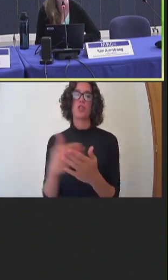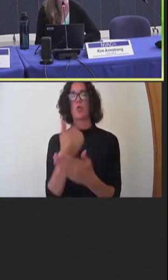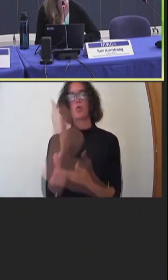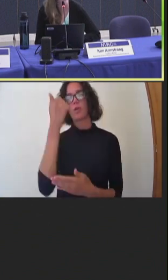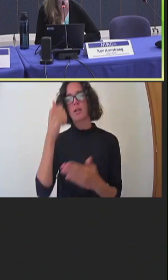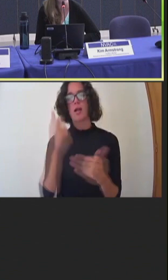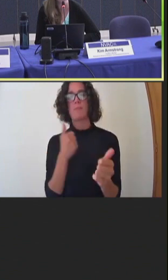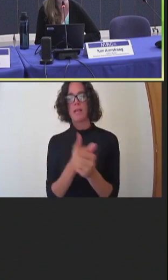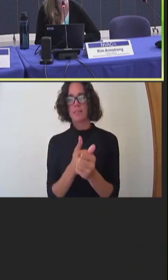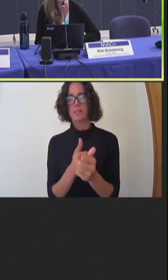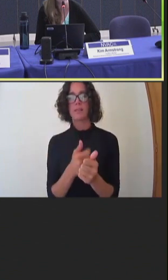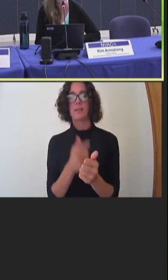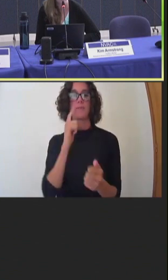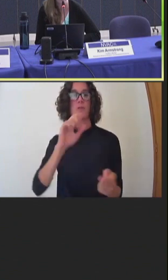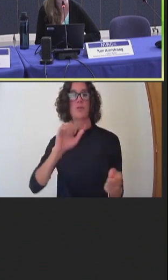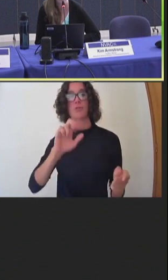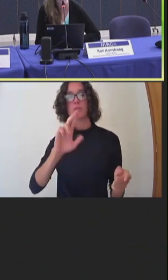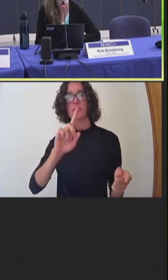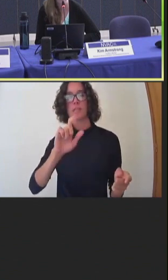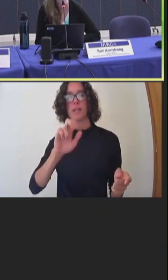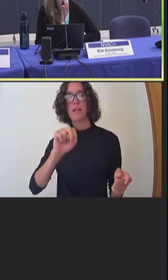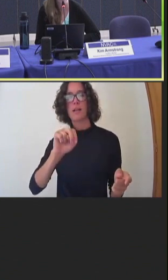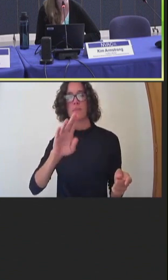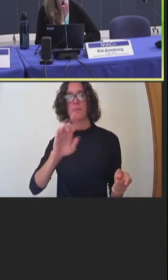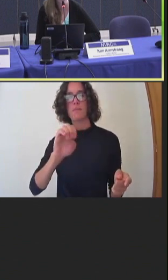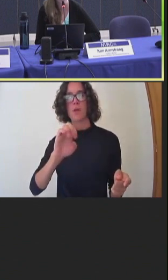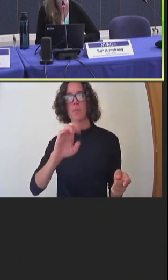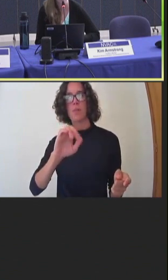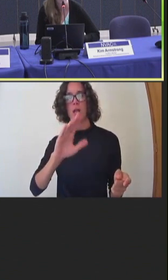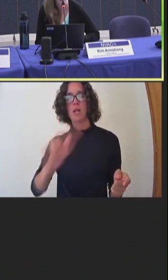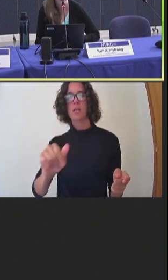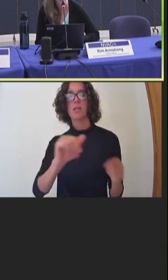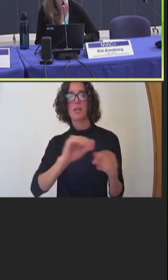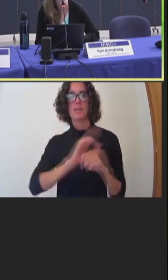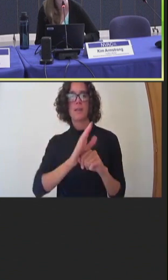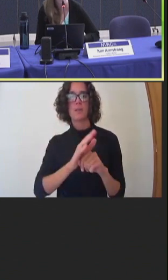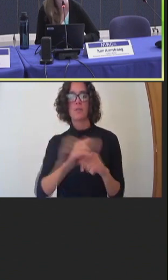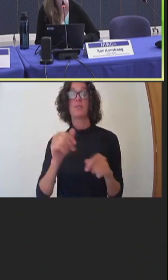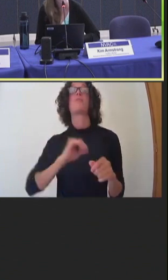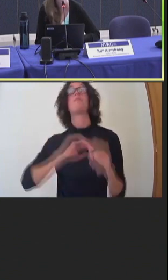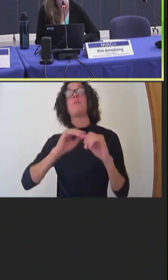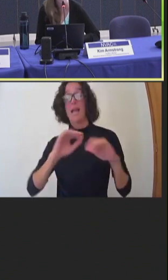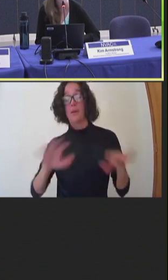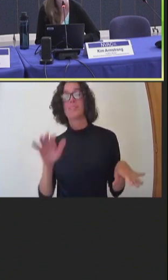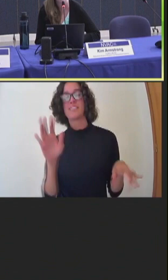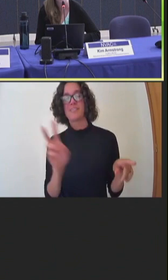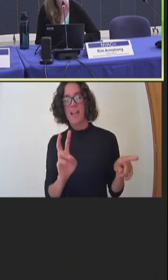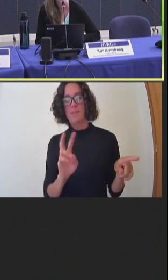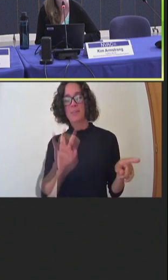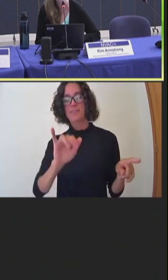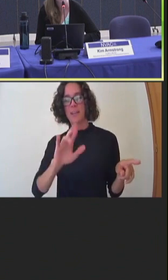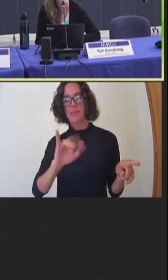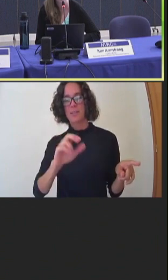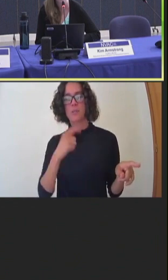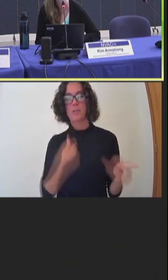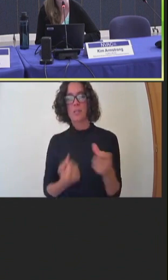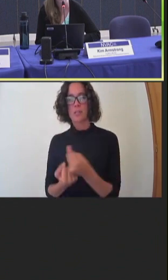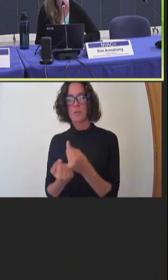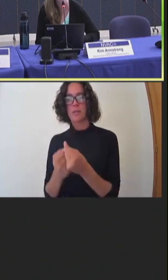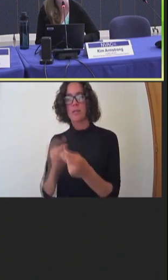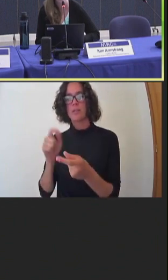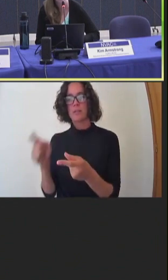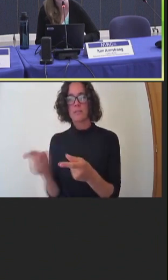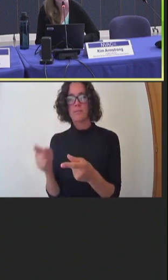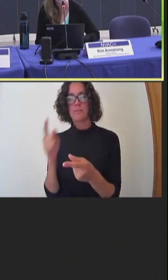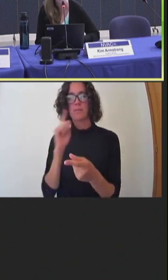on the Sudan Ebola virus vaccine development front, BARDA is supporting IAVI for the development of a VSV vectored